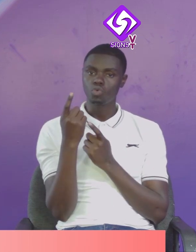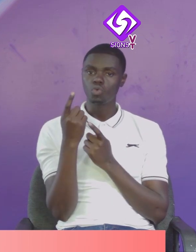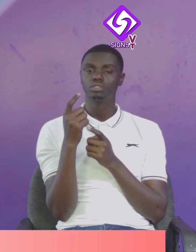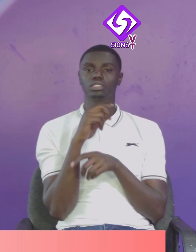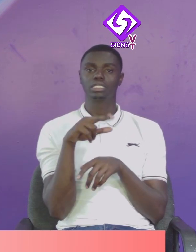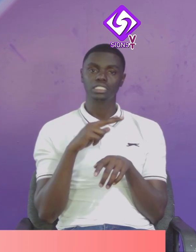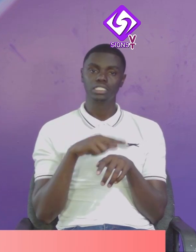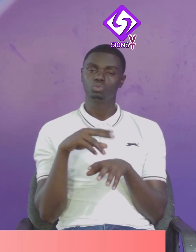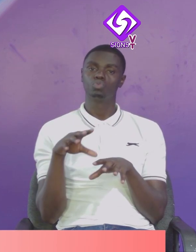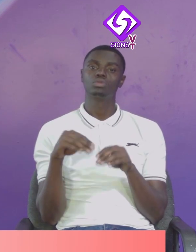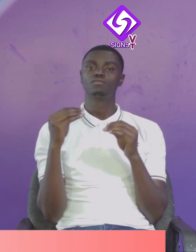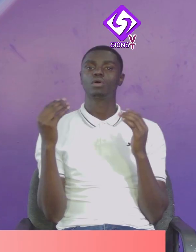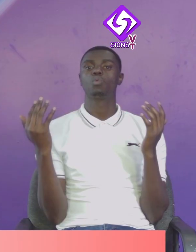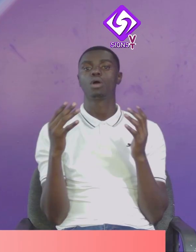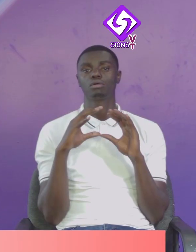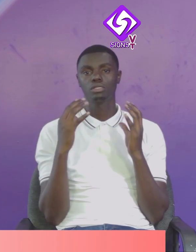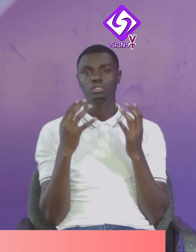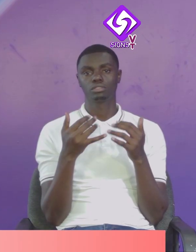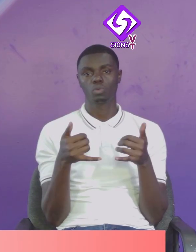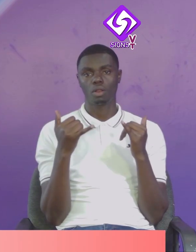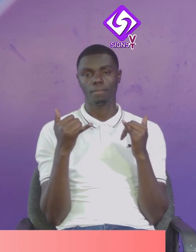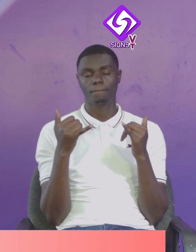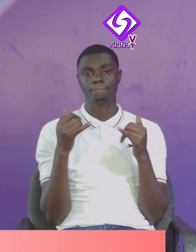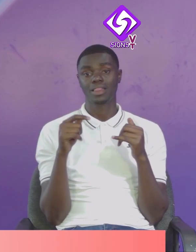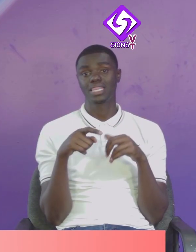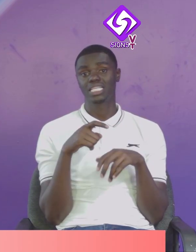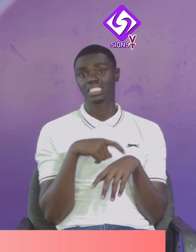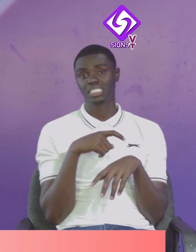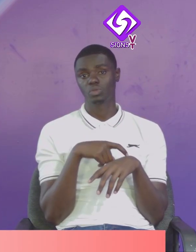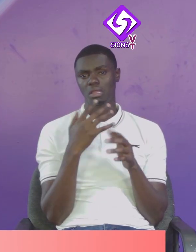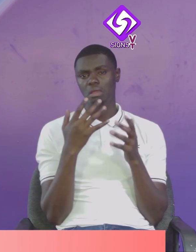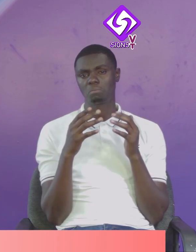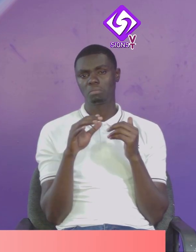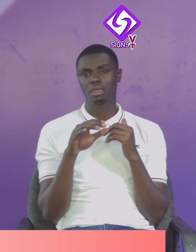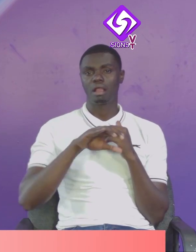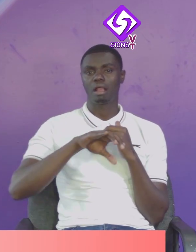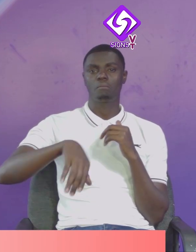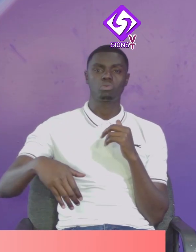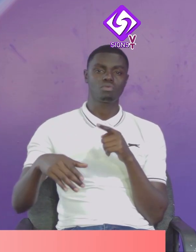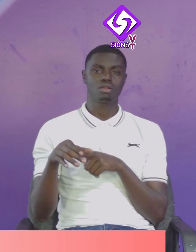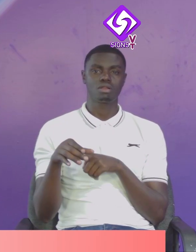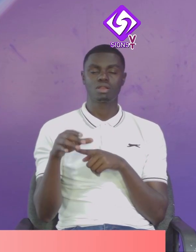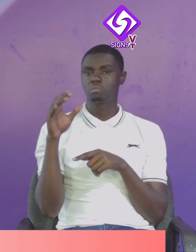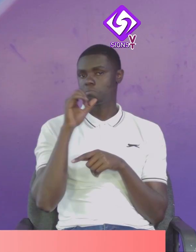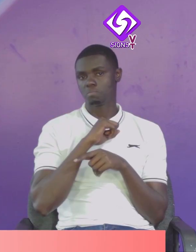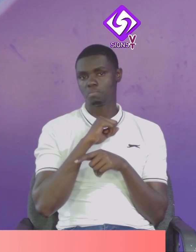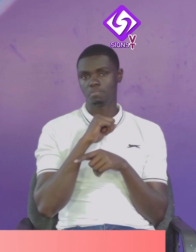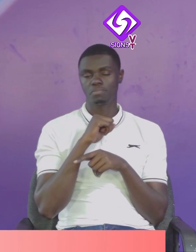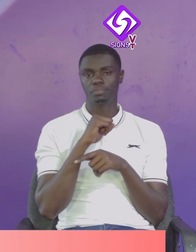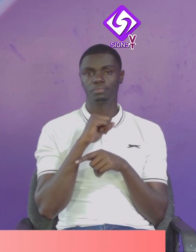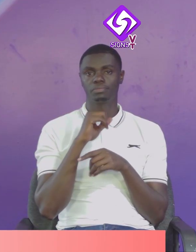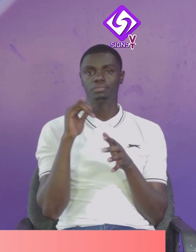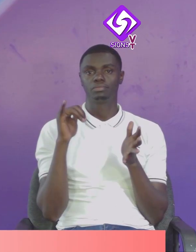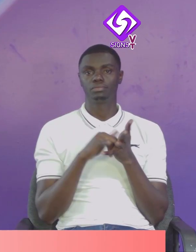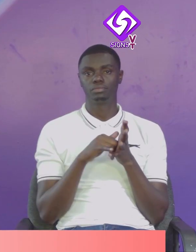have to find them in the World Cup. This season, maybe Cameroon will miss out, and that is one of